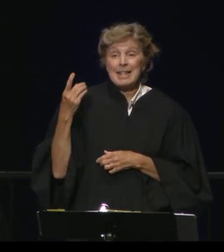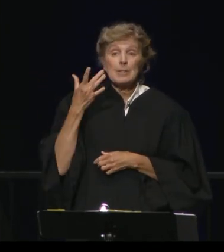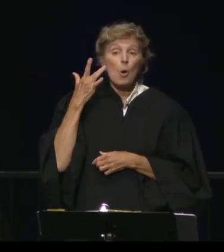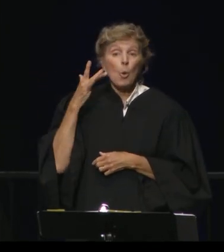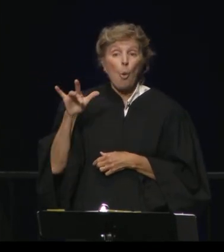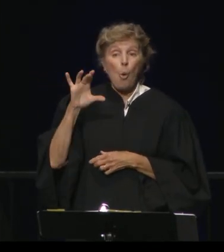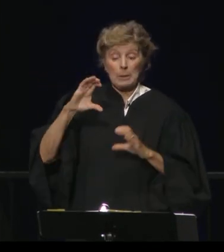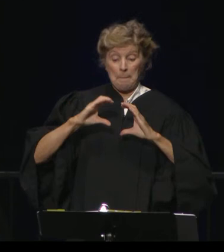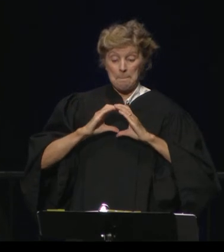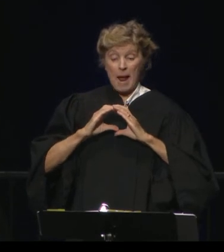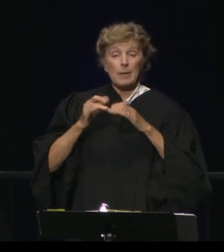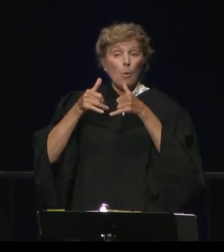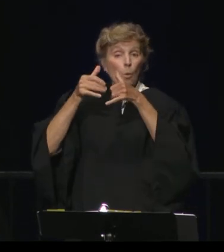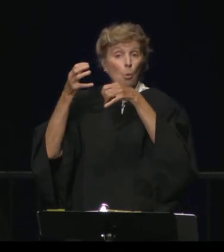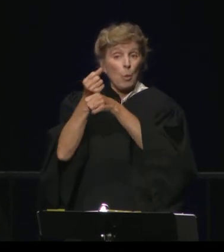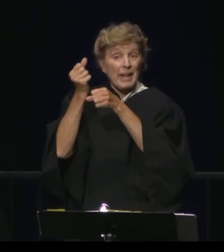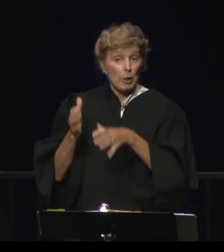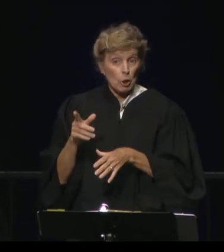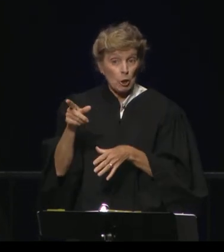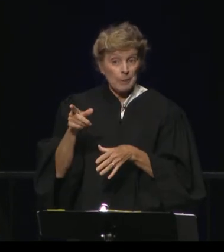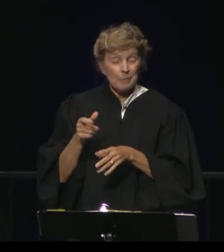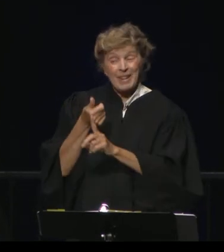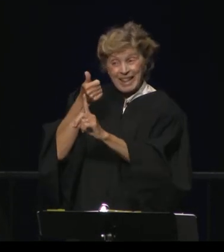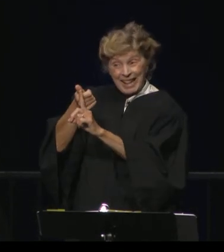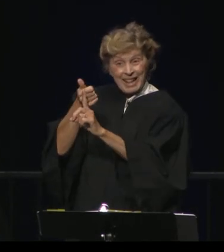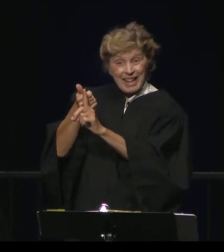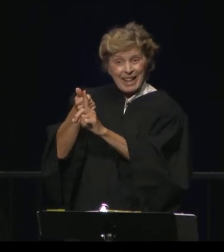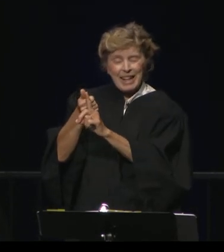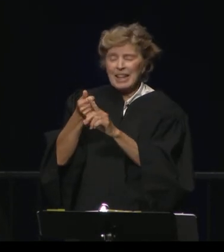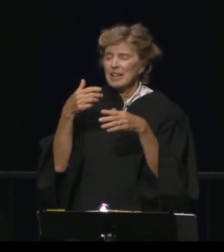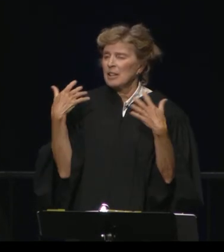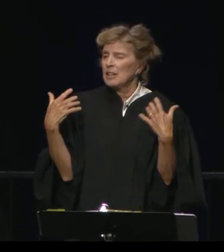winner. George Straffy has been